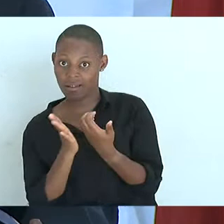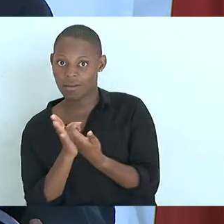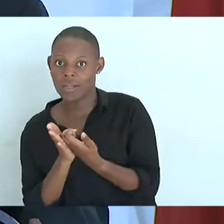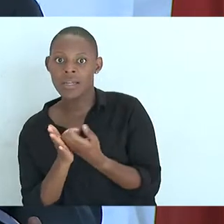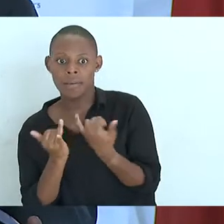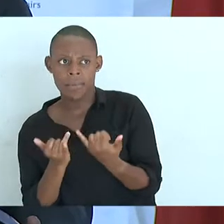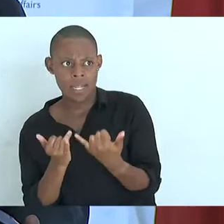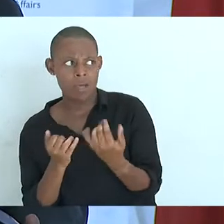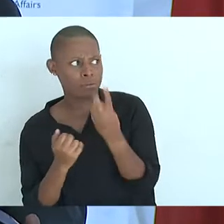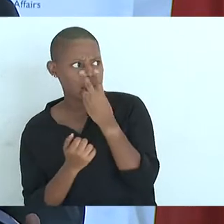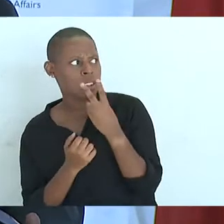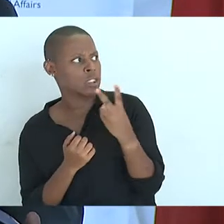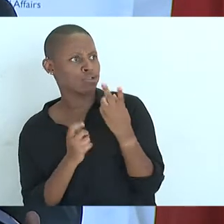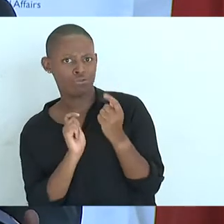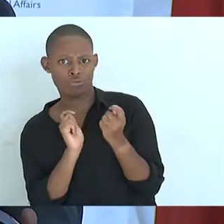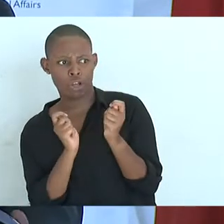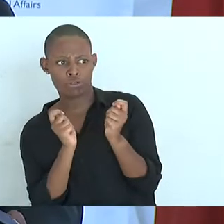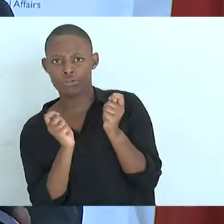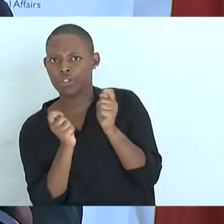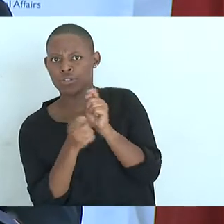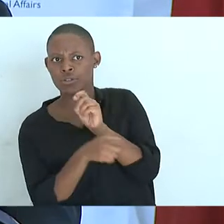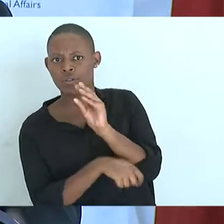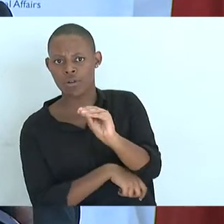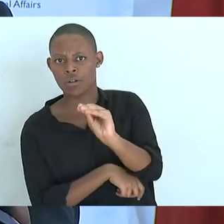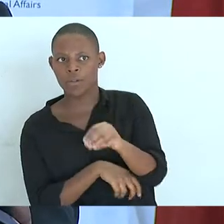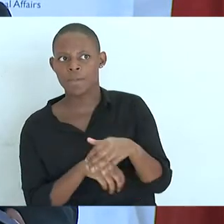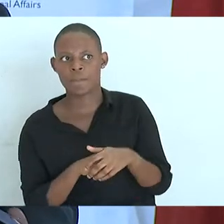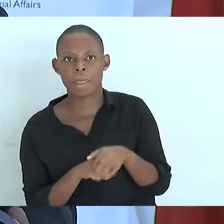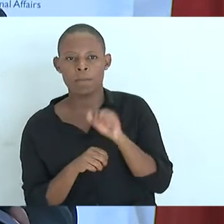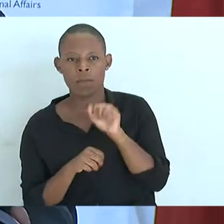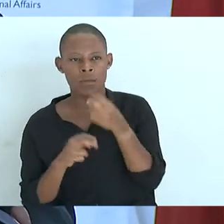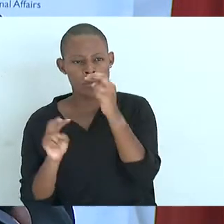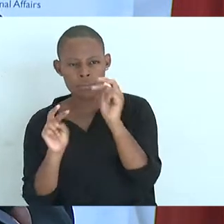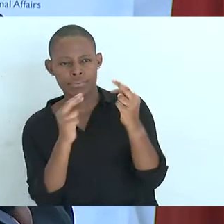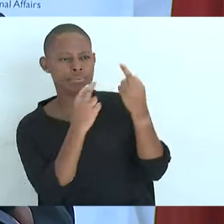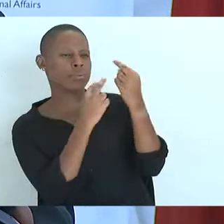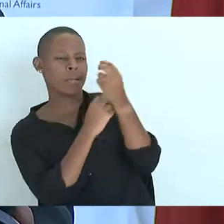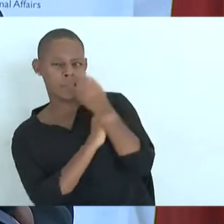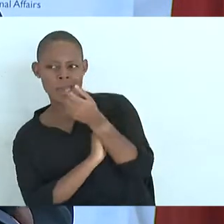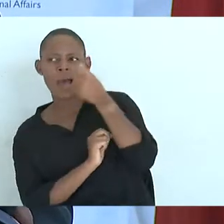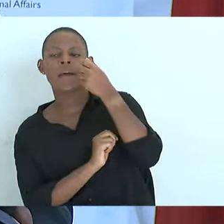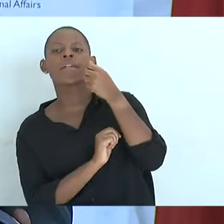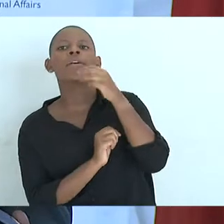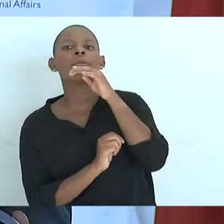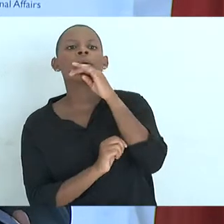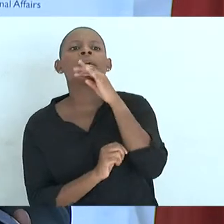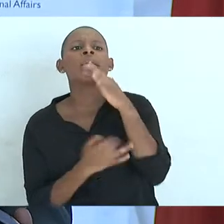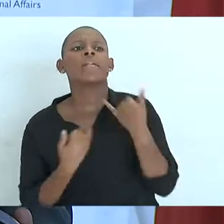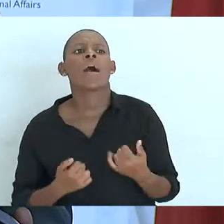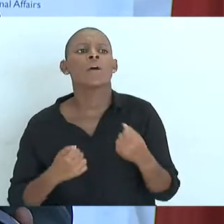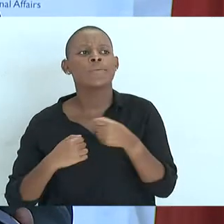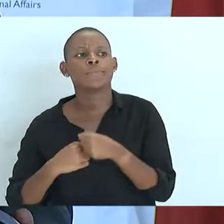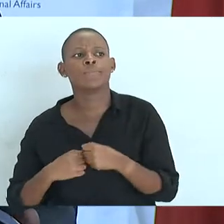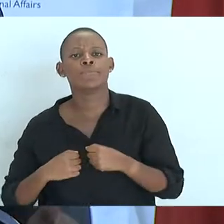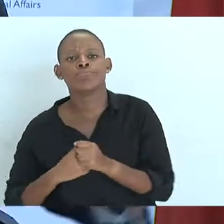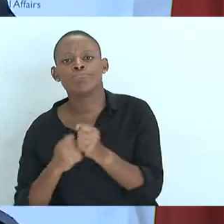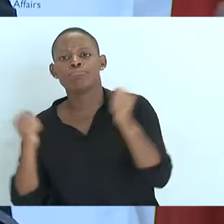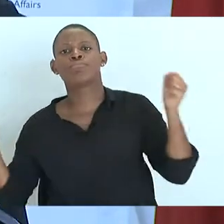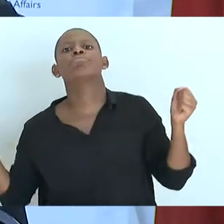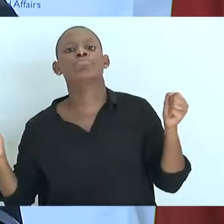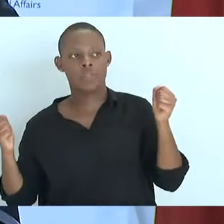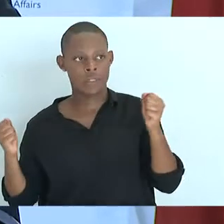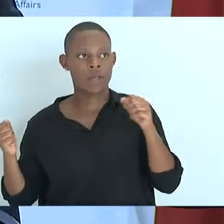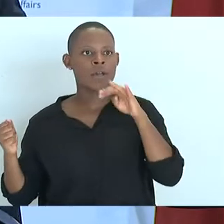responsibility. So we reflect on that very briefly to say we're coming out of what I call a triple whammy